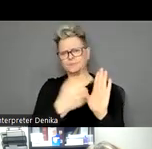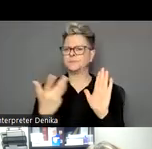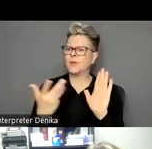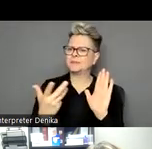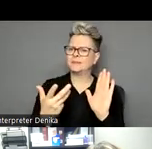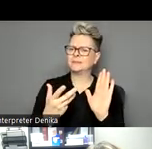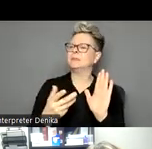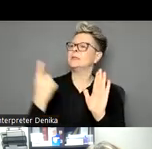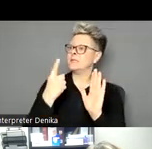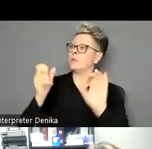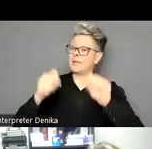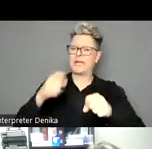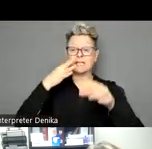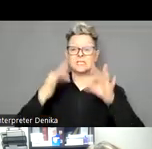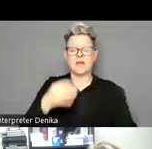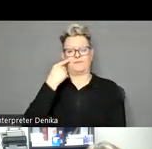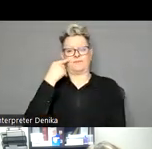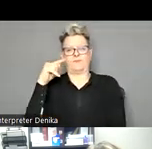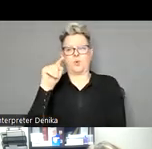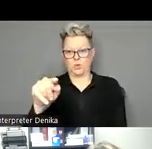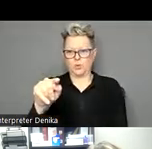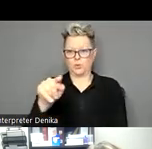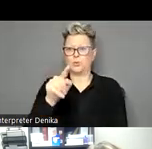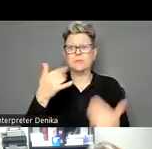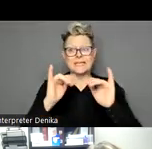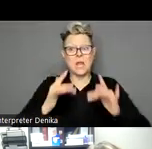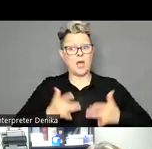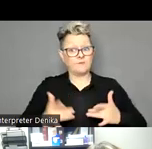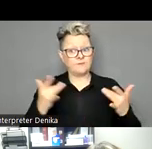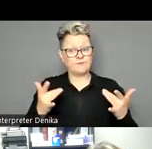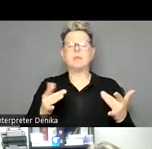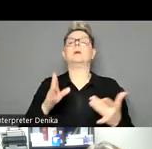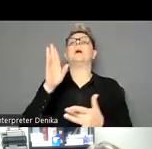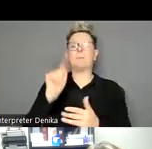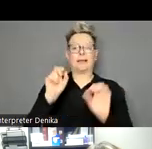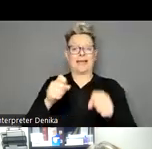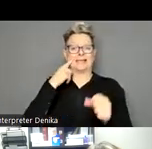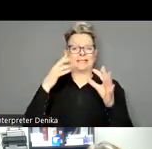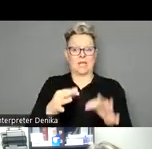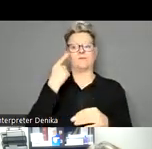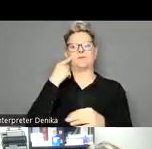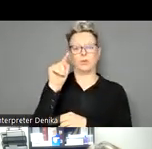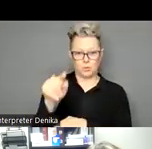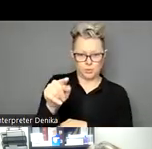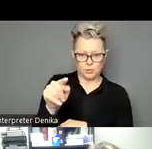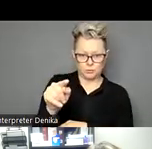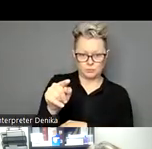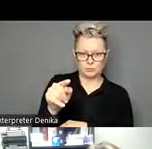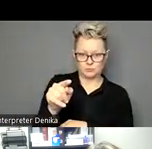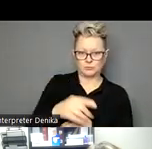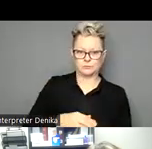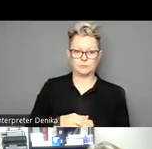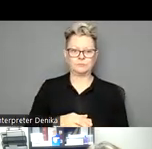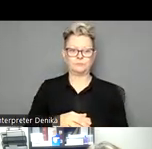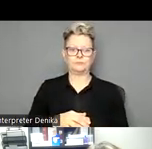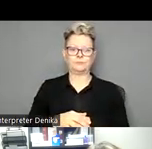make decisions about your property while you're still alive, but while you aren't capable of making those decisions